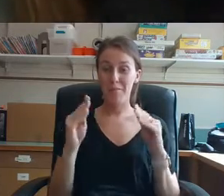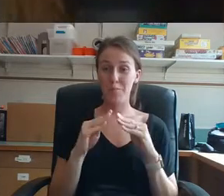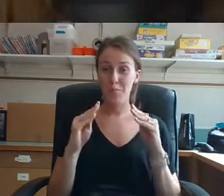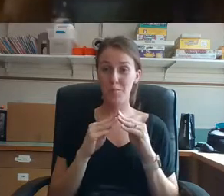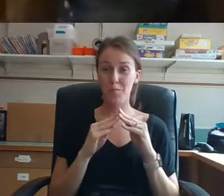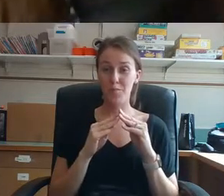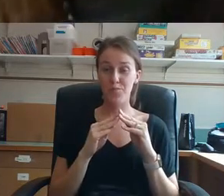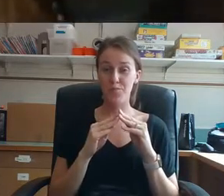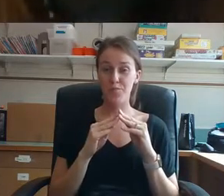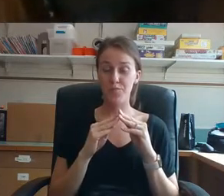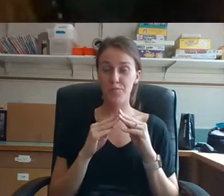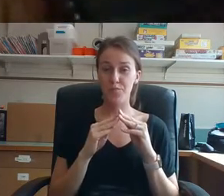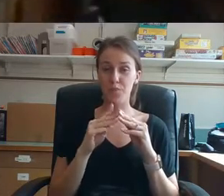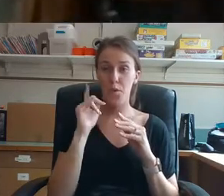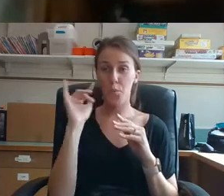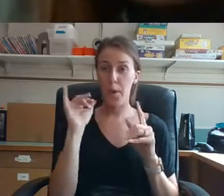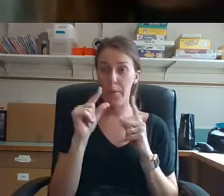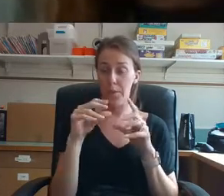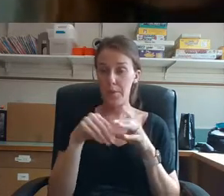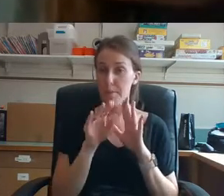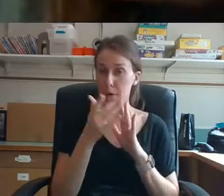book. You just have to listen.